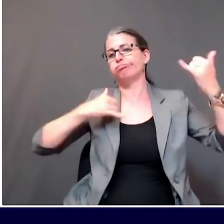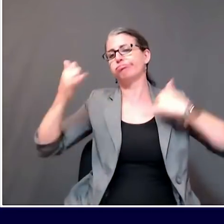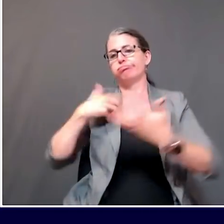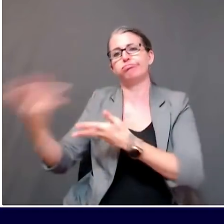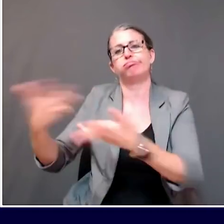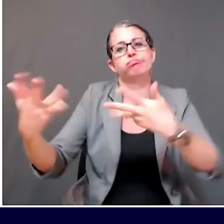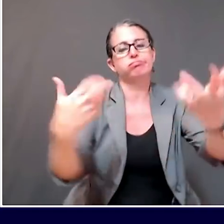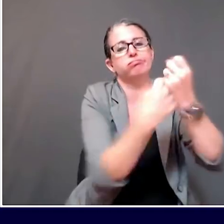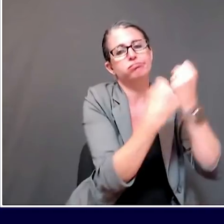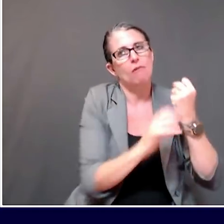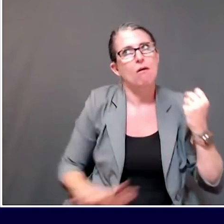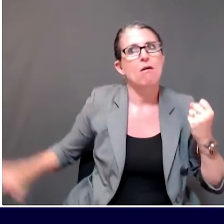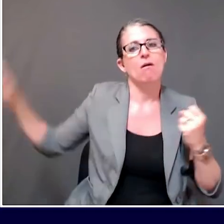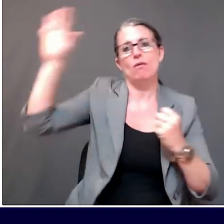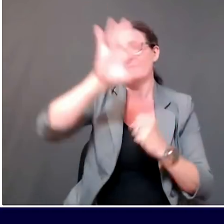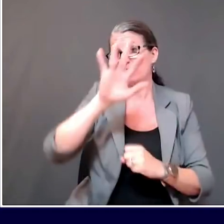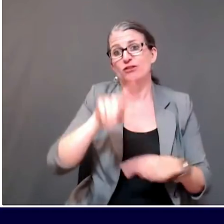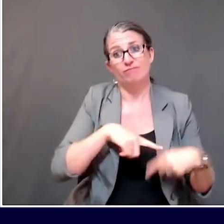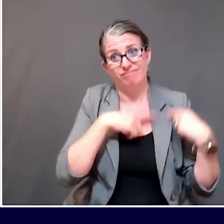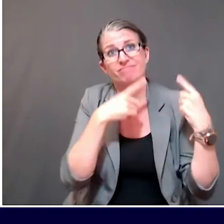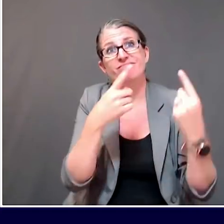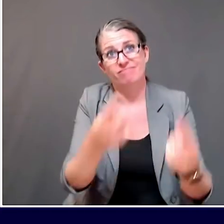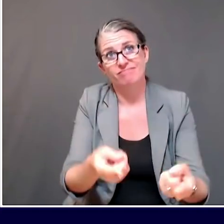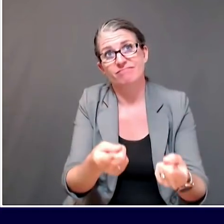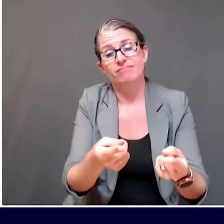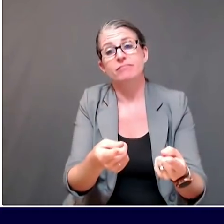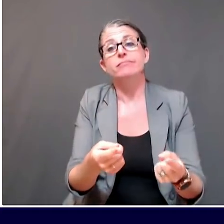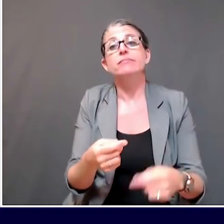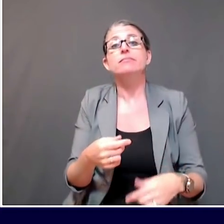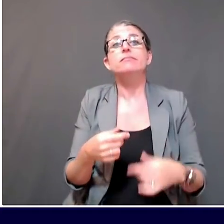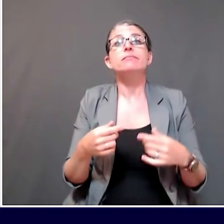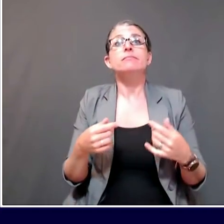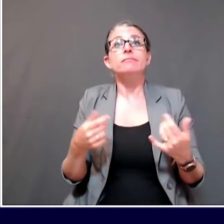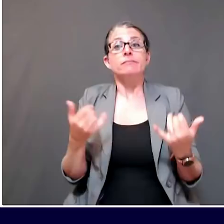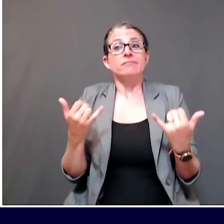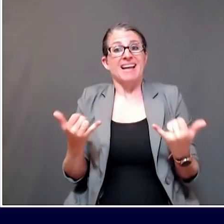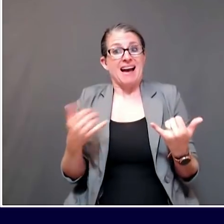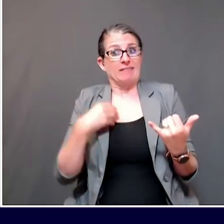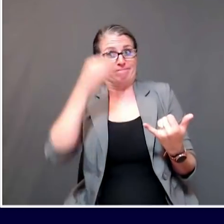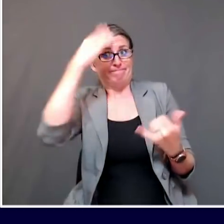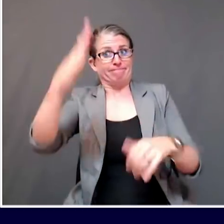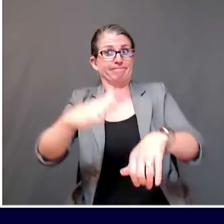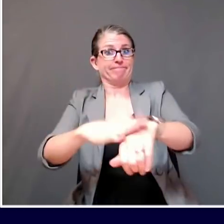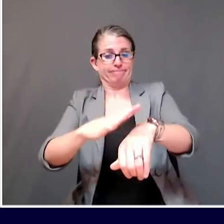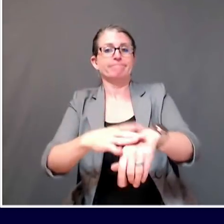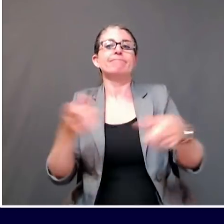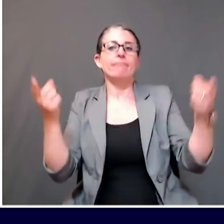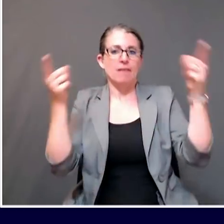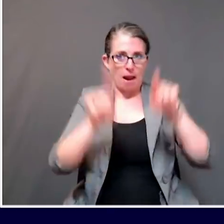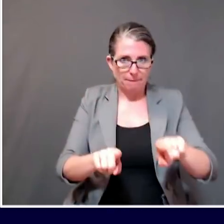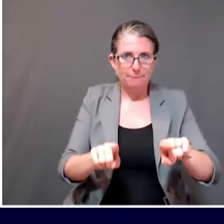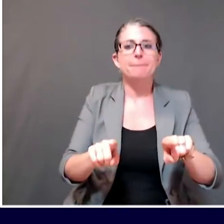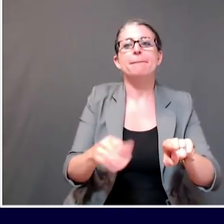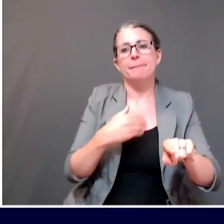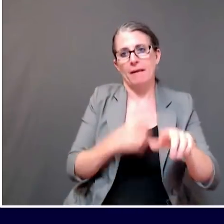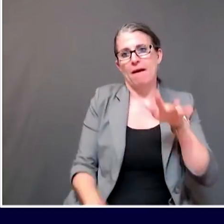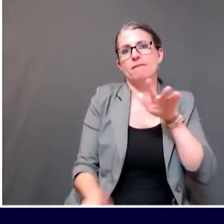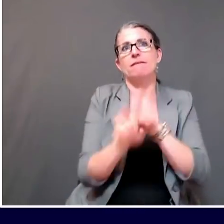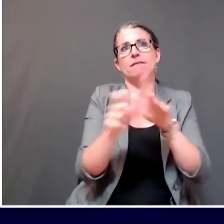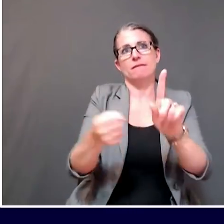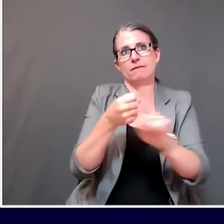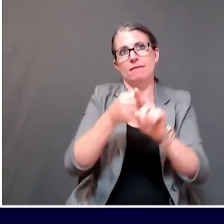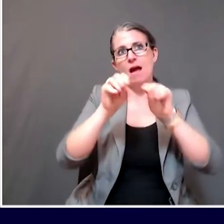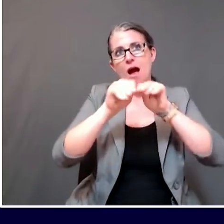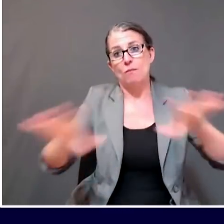of updates on outbreaks that Maine CDC is currently working on. One is an outbreak at the Walmart in Presque